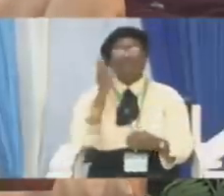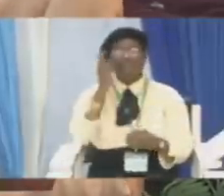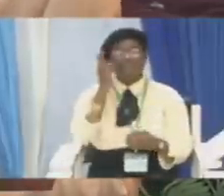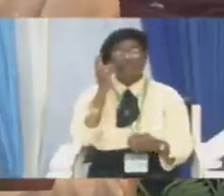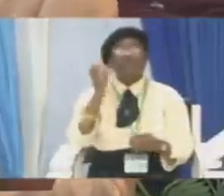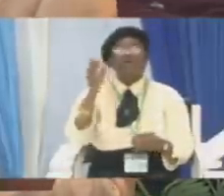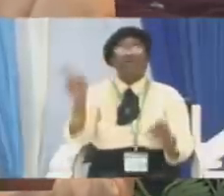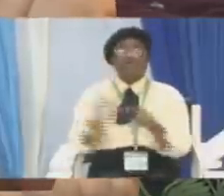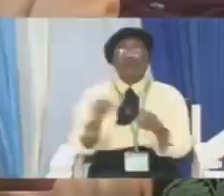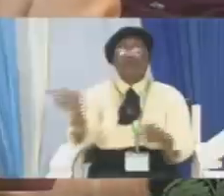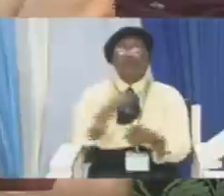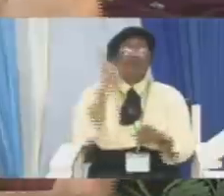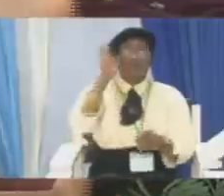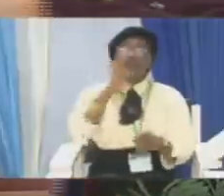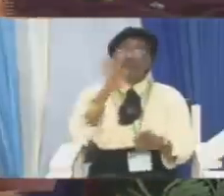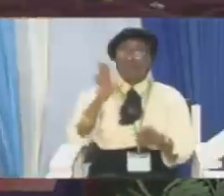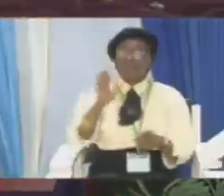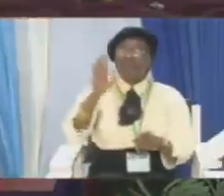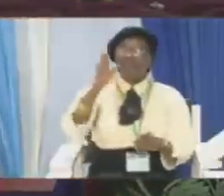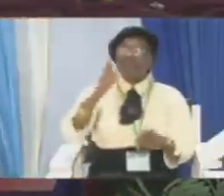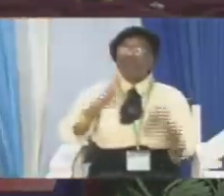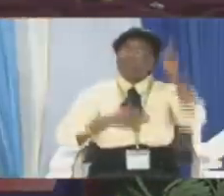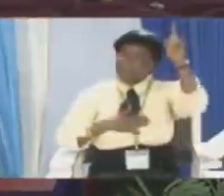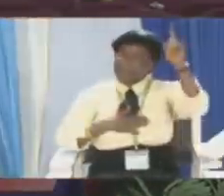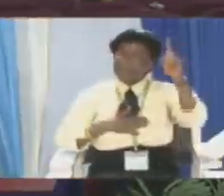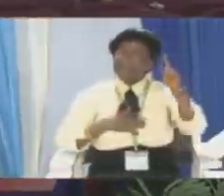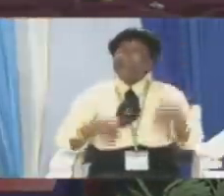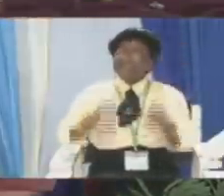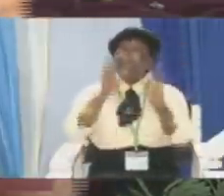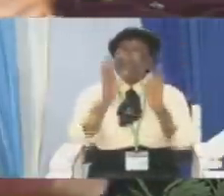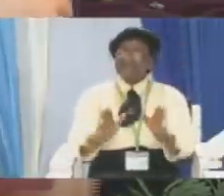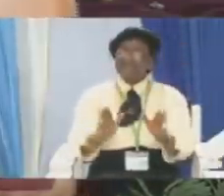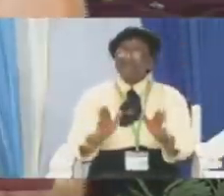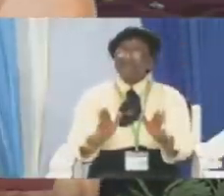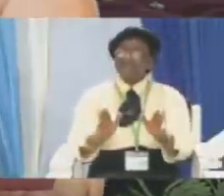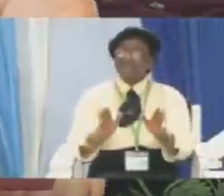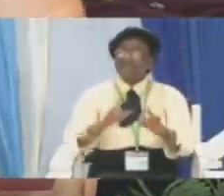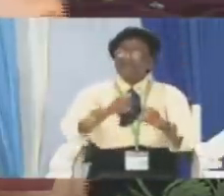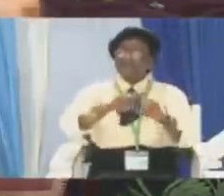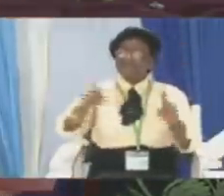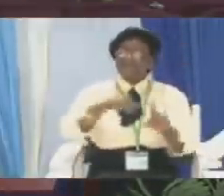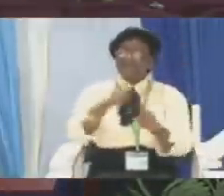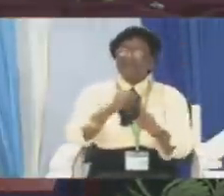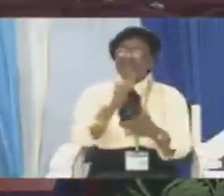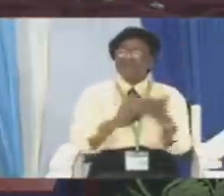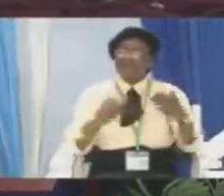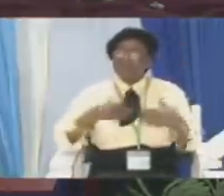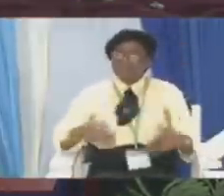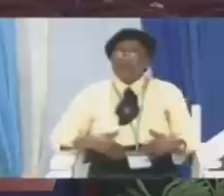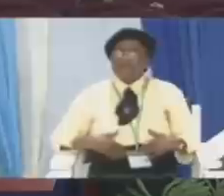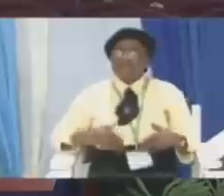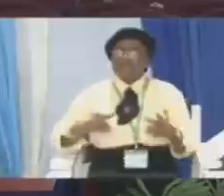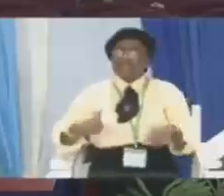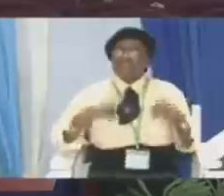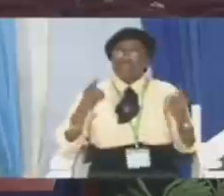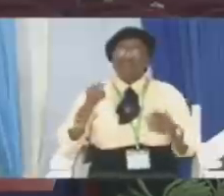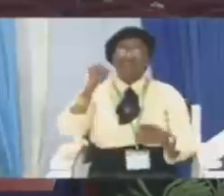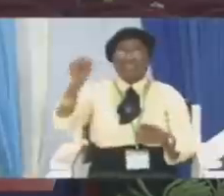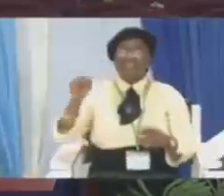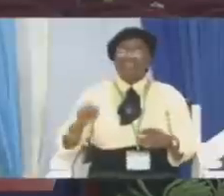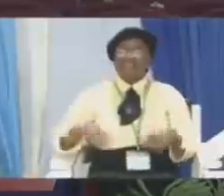so shall ye be my disciple. But when somebody lives his life in